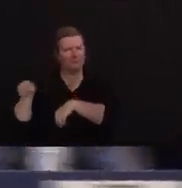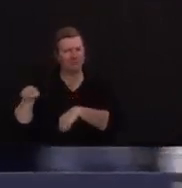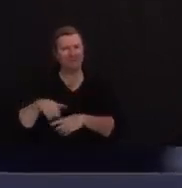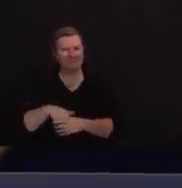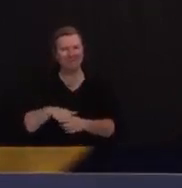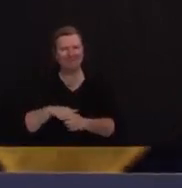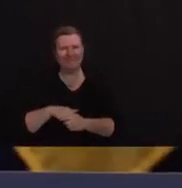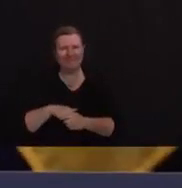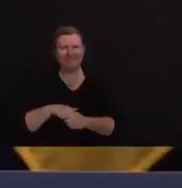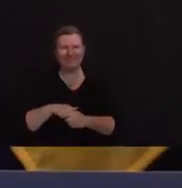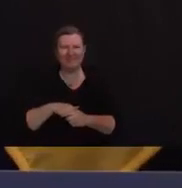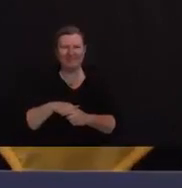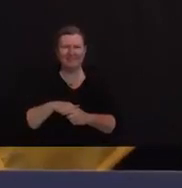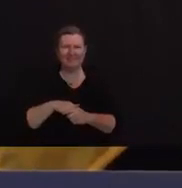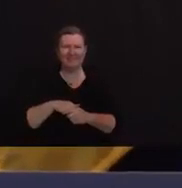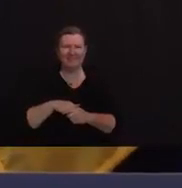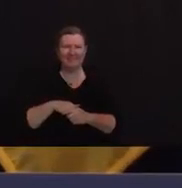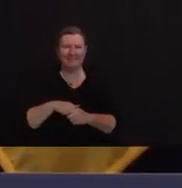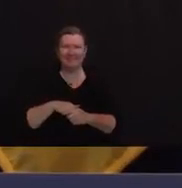go right now.